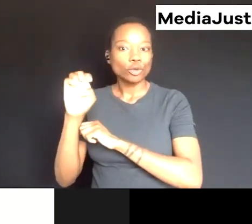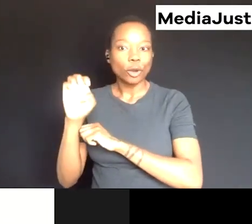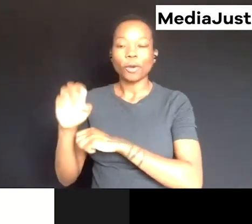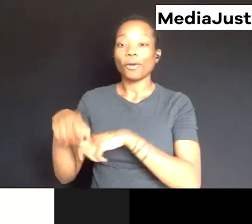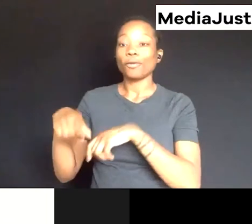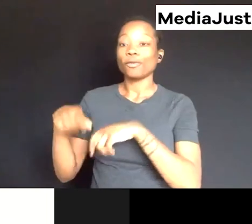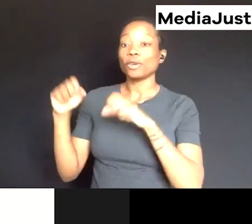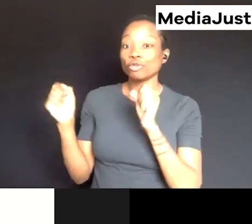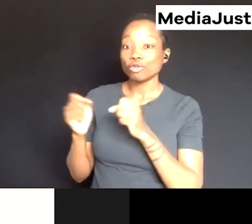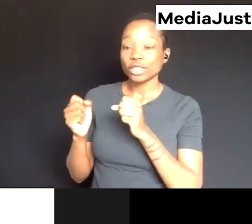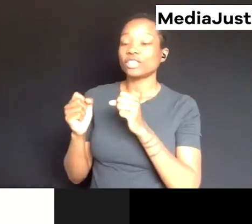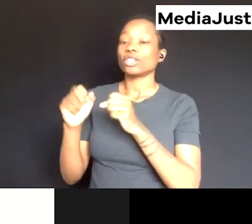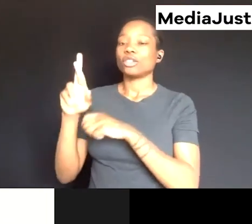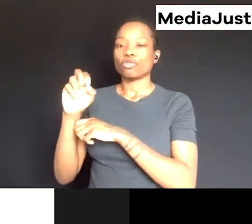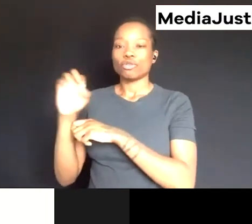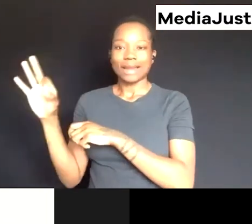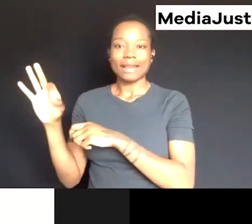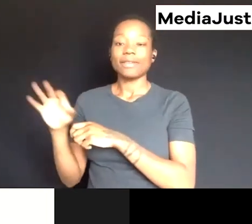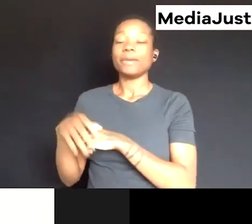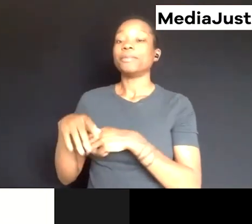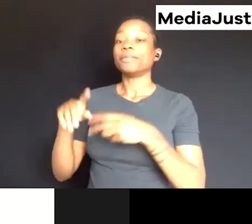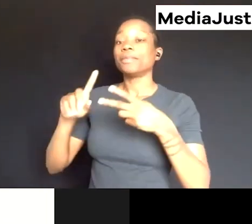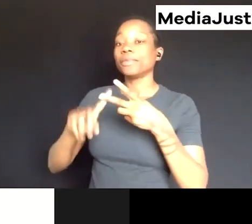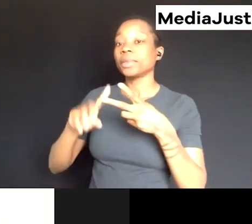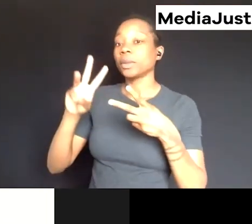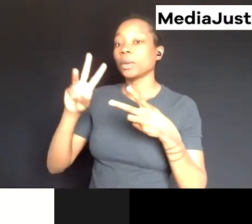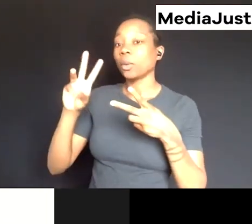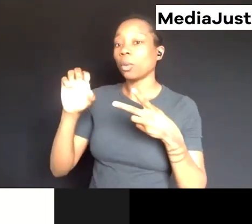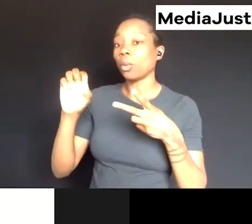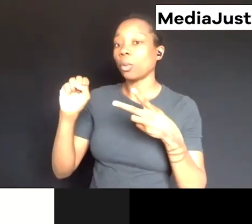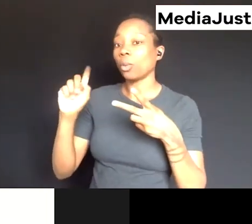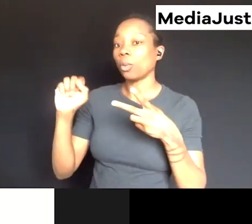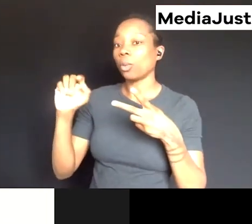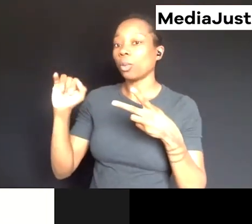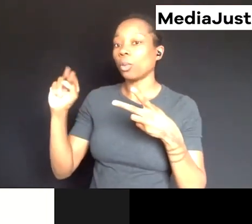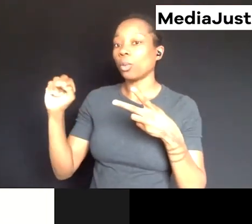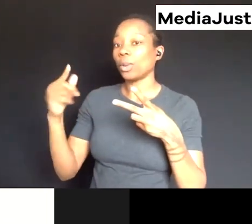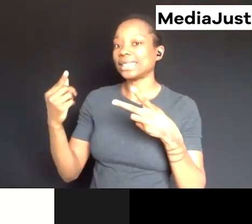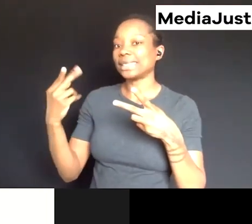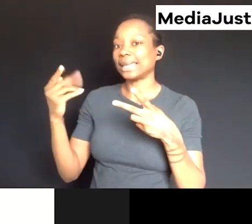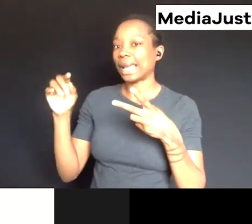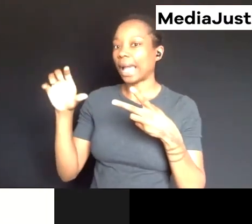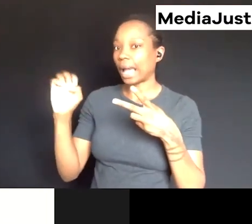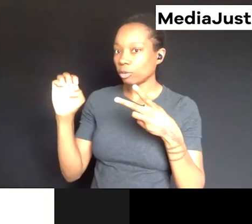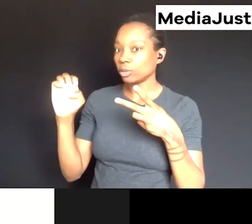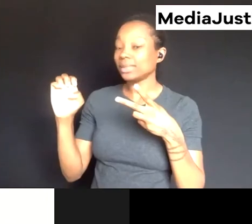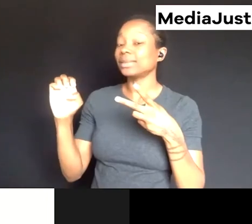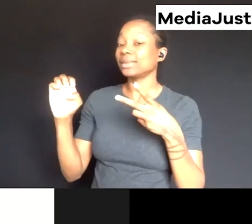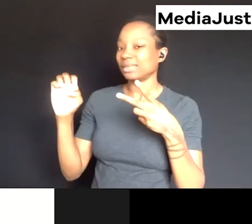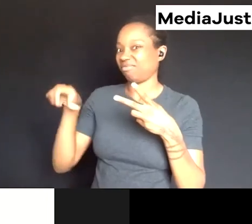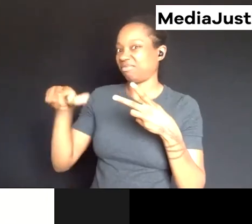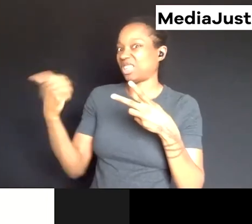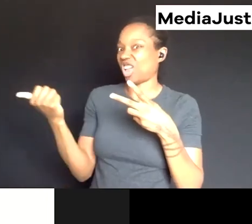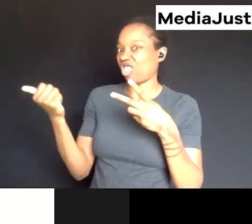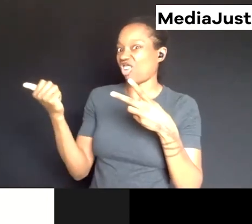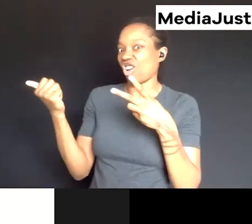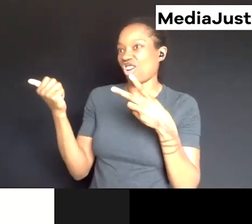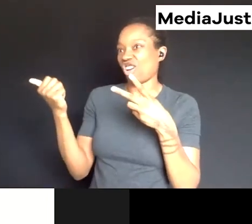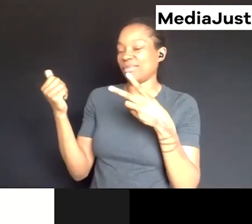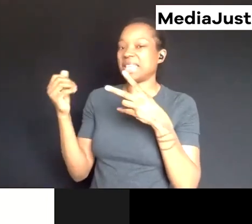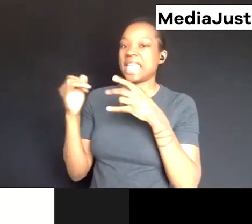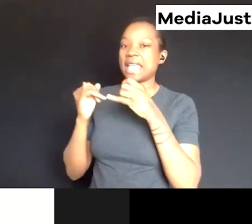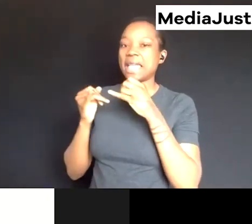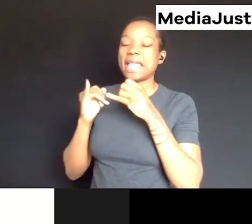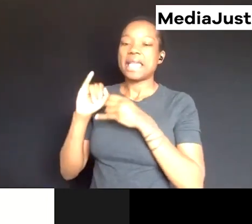is another kind of industrial manufacturing company. AT&T, which y'all might know if they are your cell